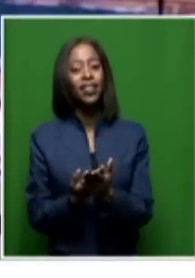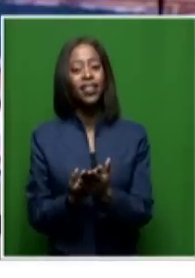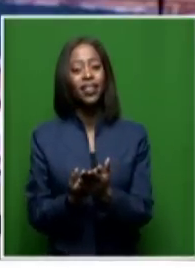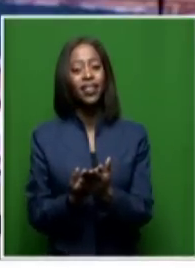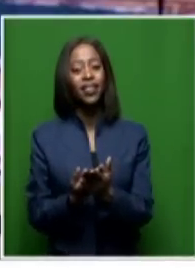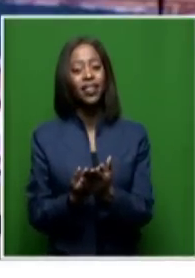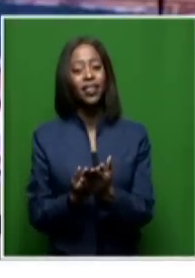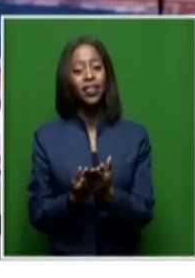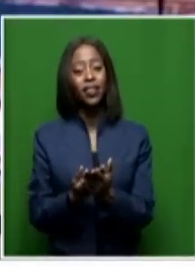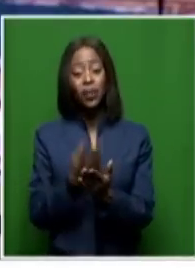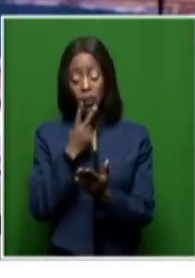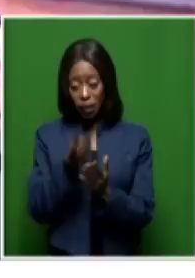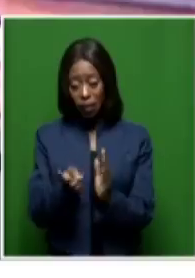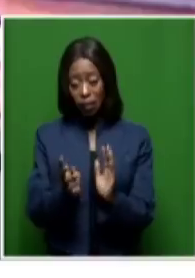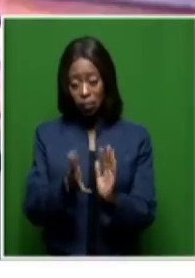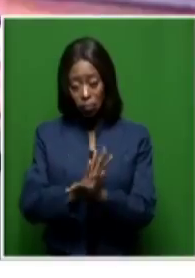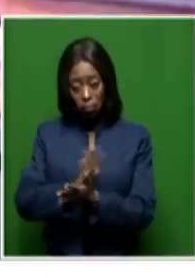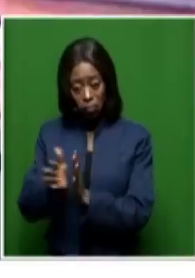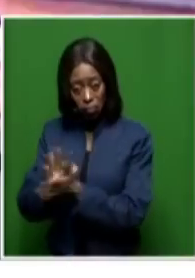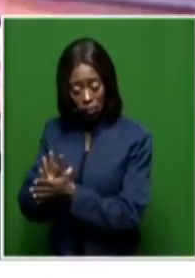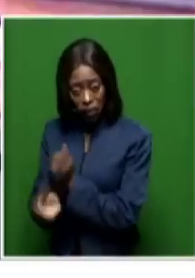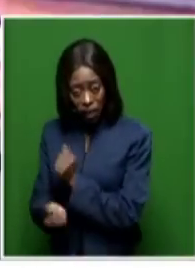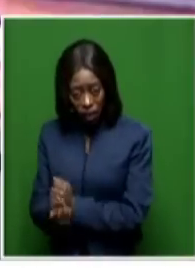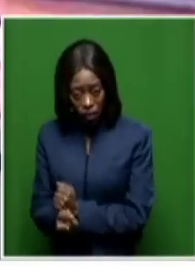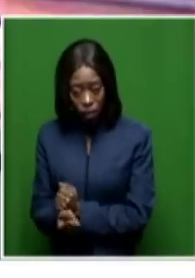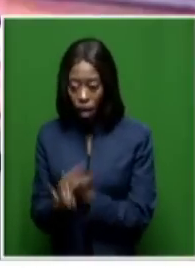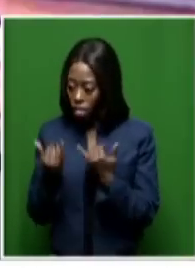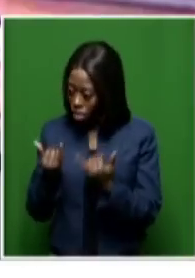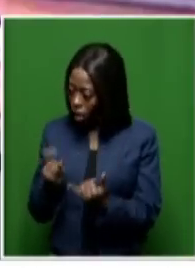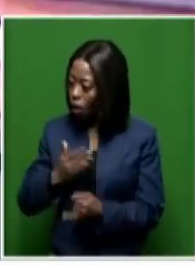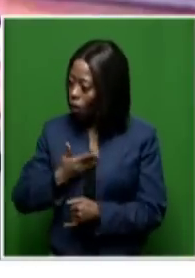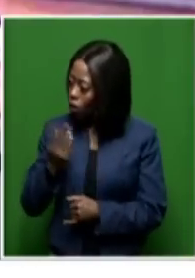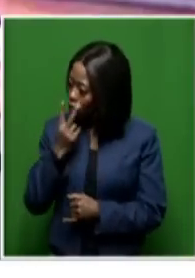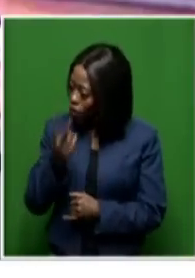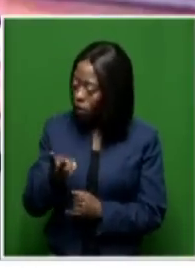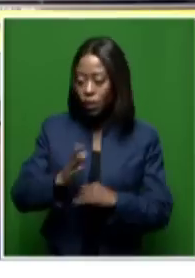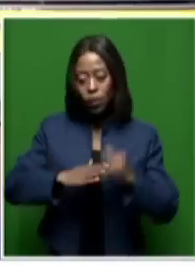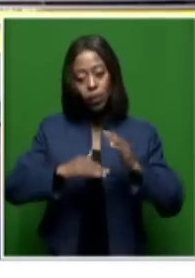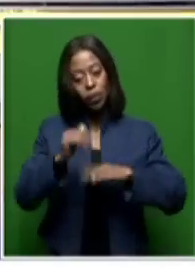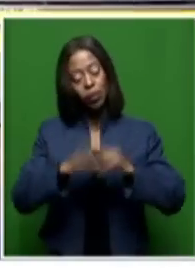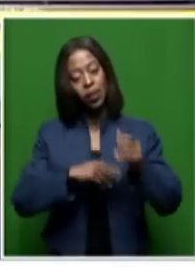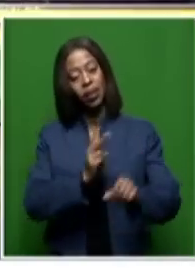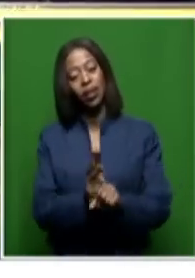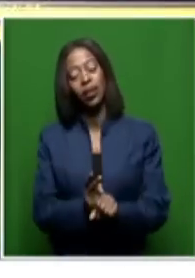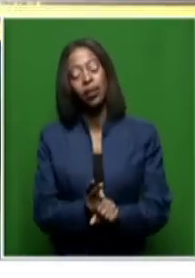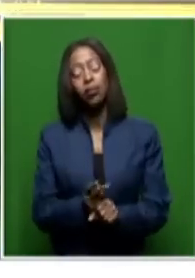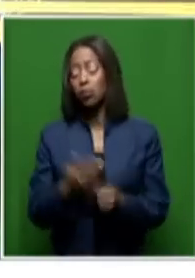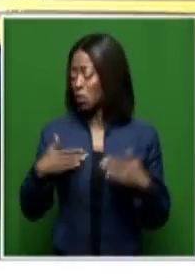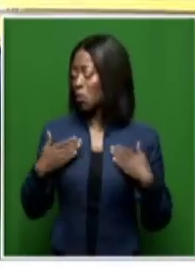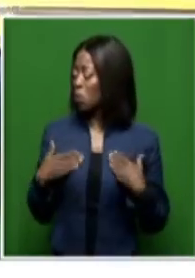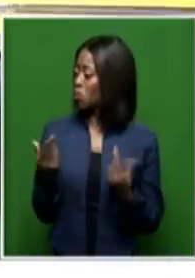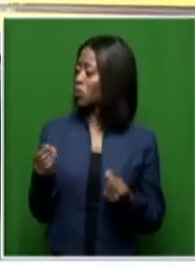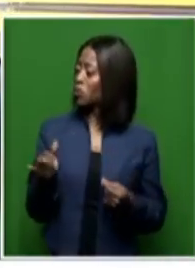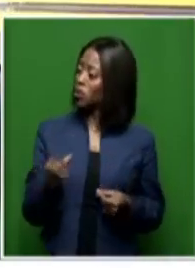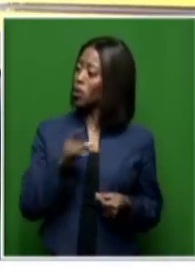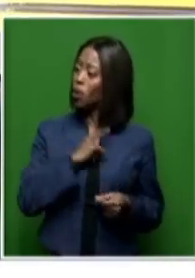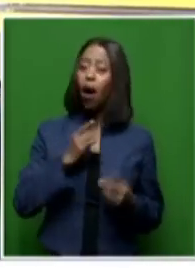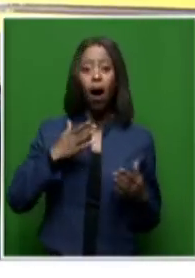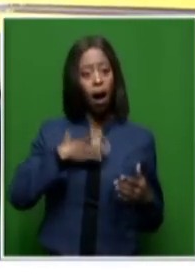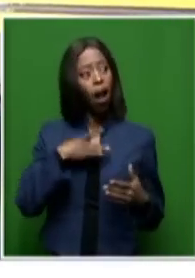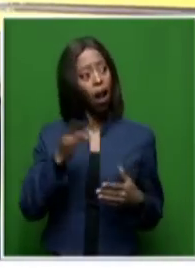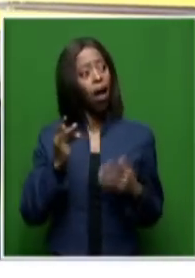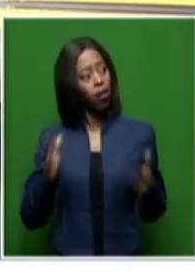the vandalism, but I want you to come with us on the journey of reconstruction. I'm happy to do that, because personally I love trains,